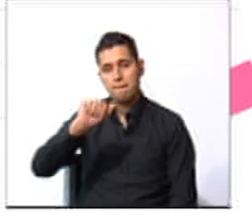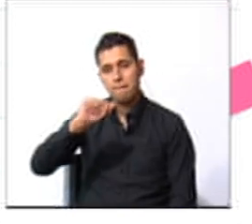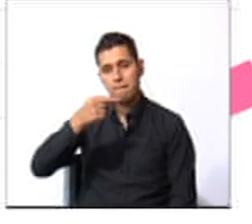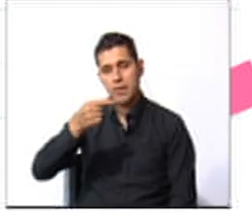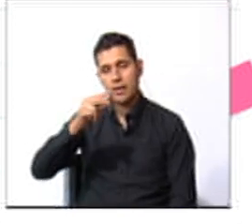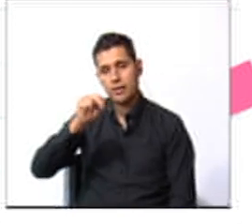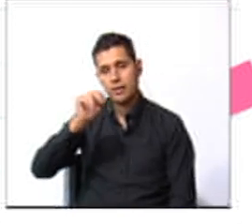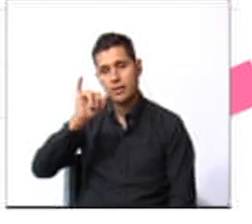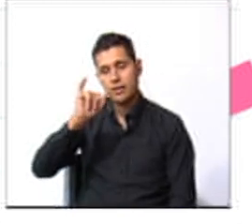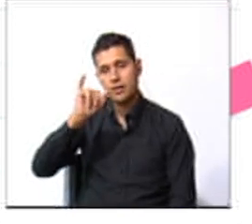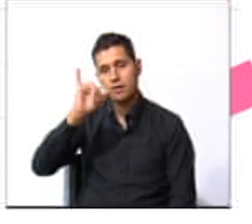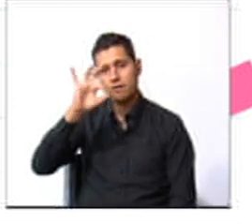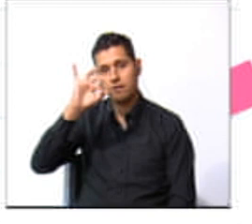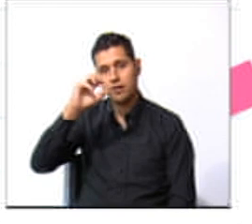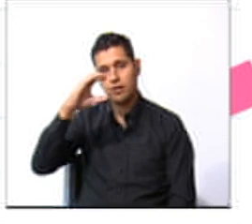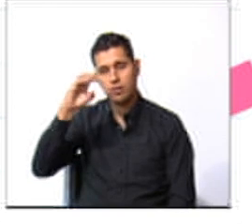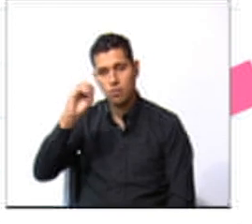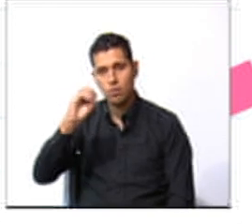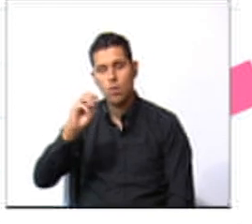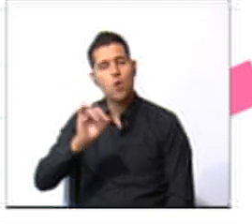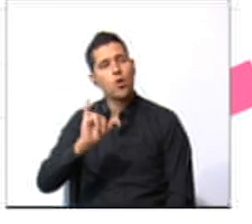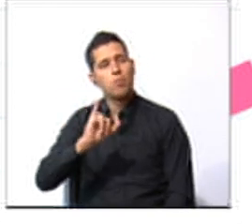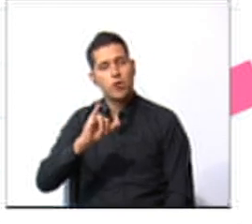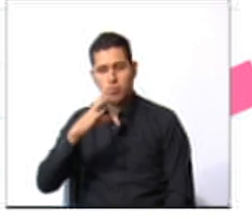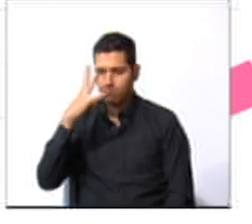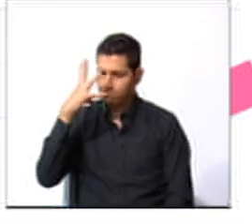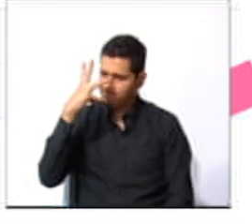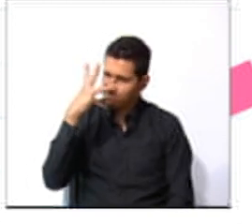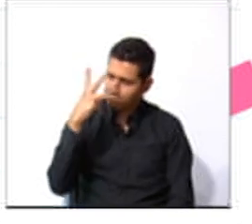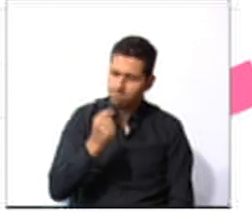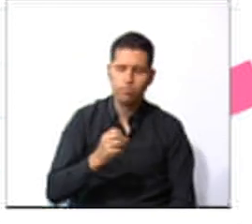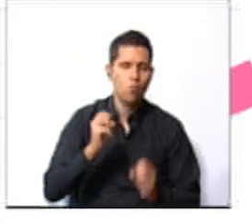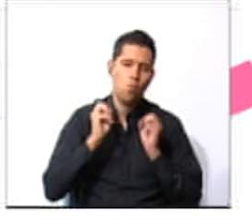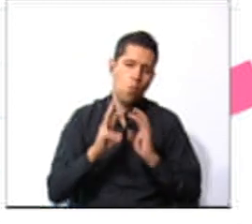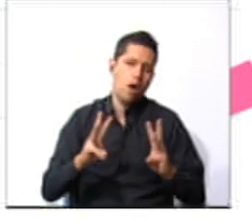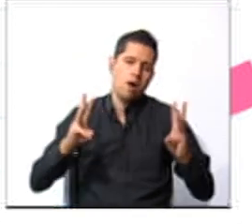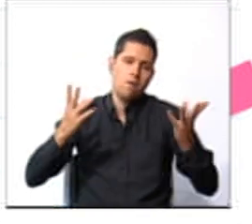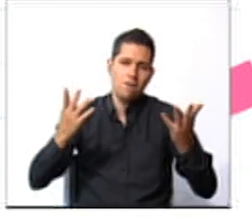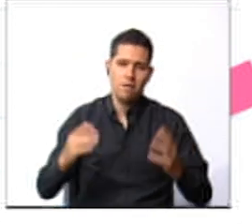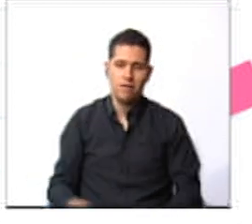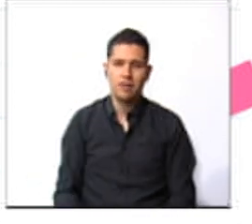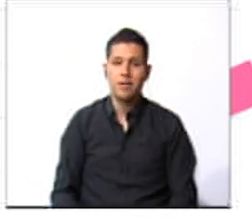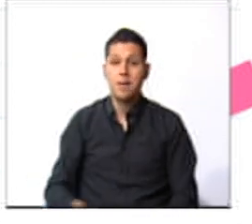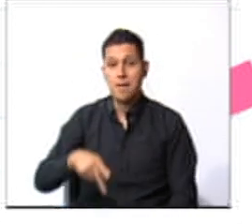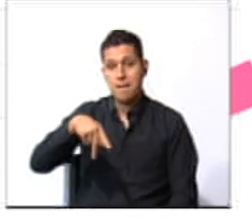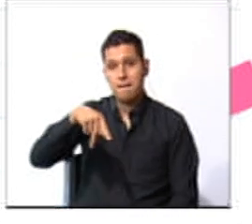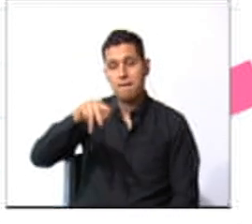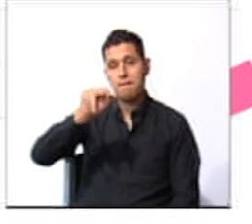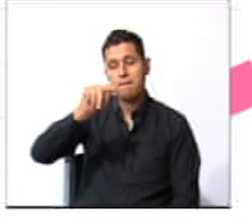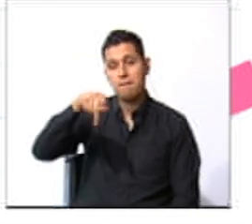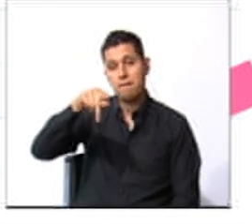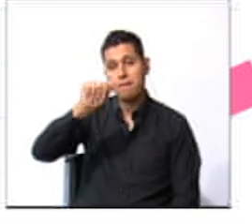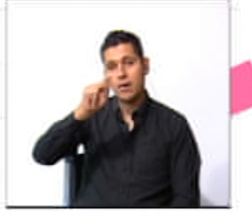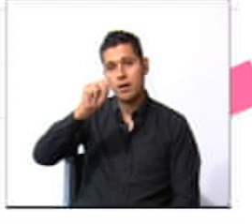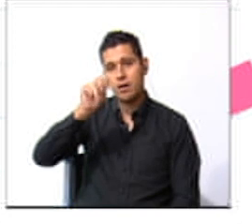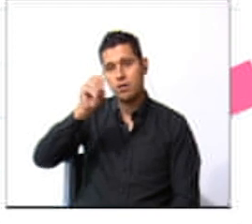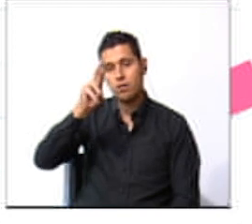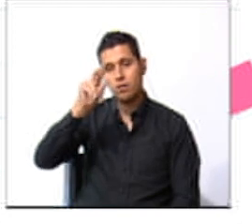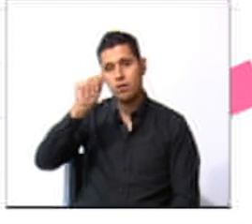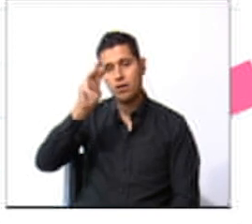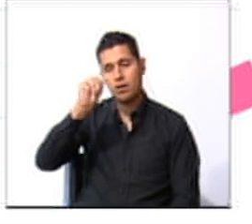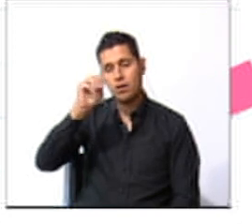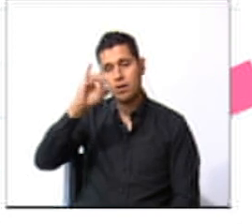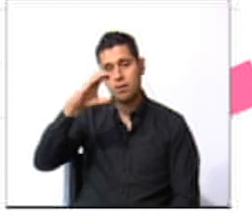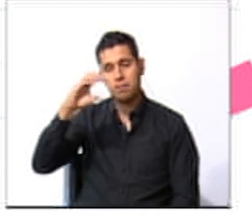extravagant, extremely, or beautiful. It's something wow. Panoramic, picture with a wide